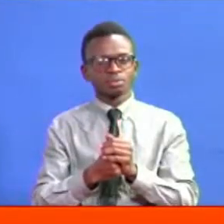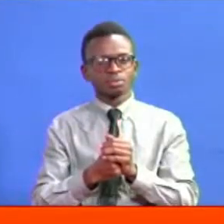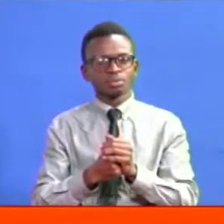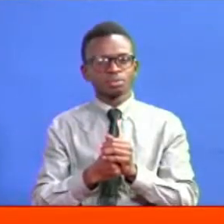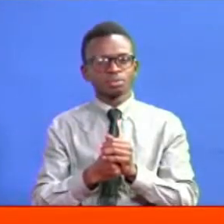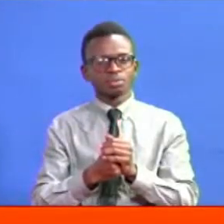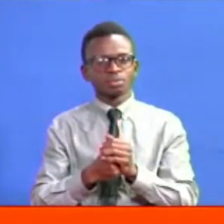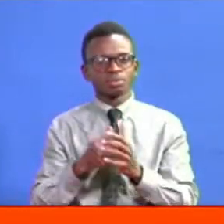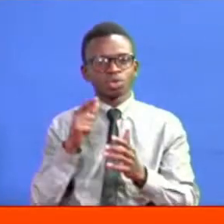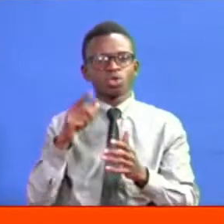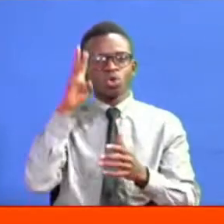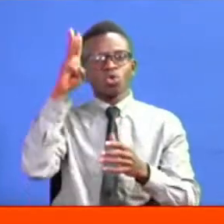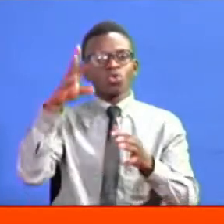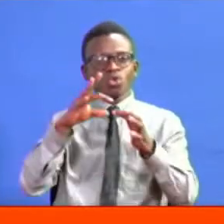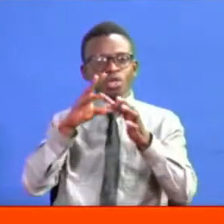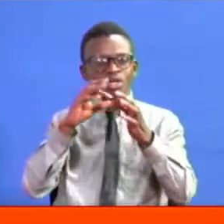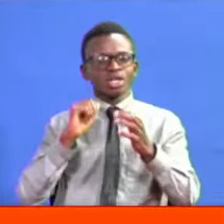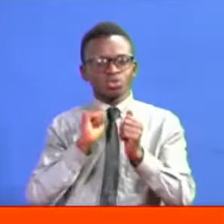Mtanipatia jeshi langu.